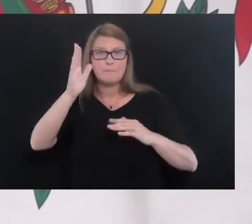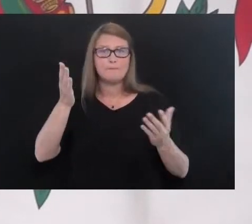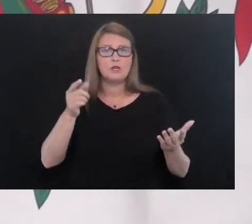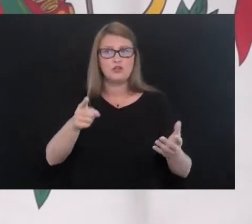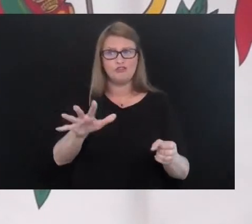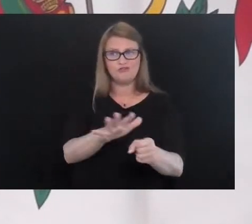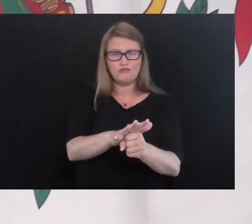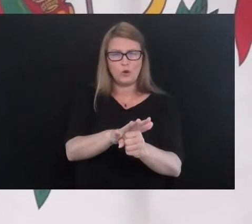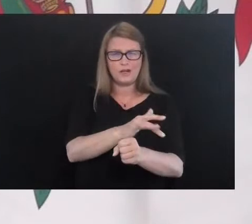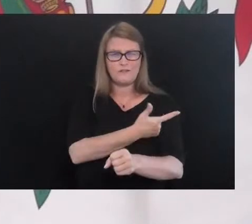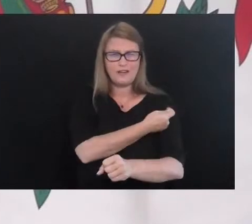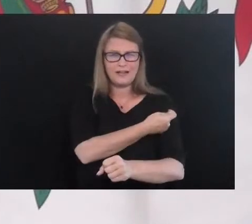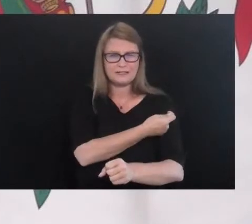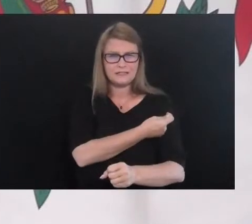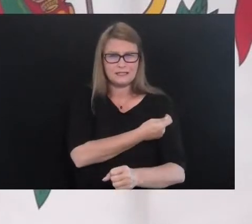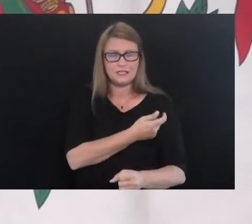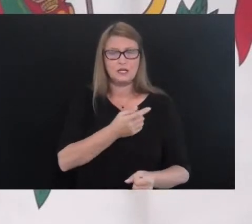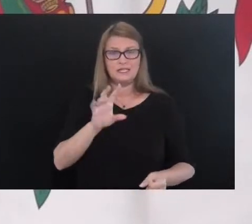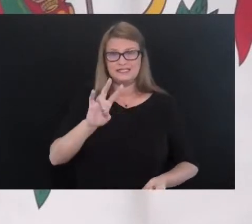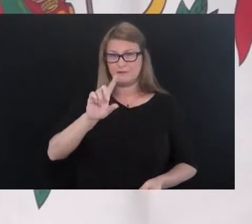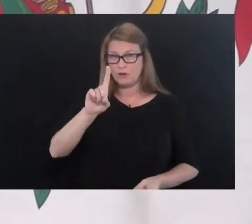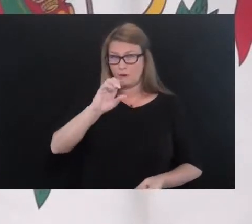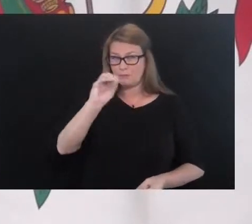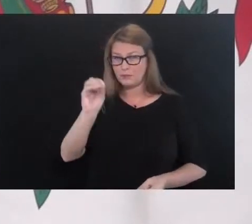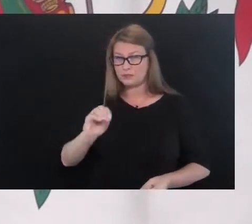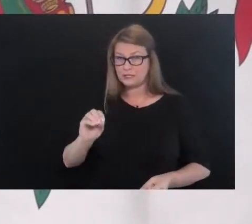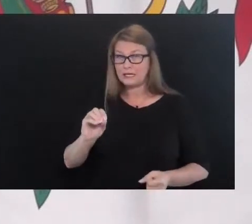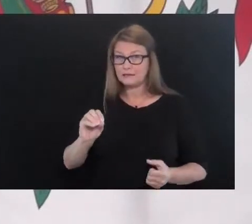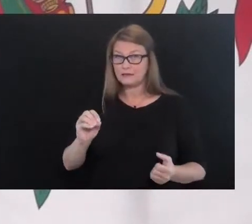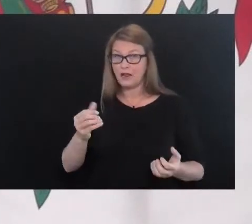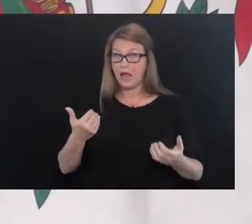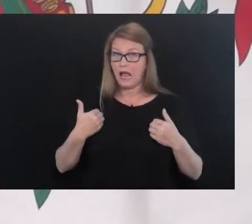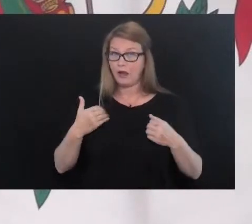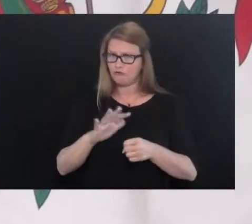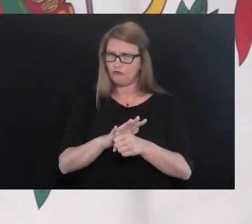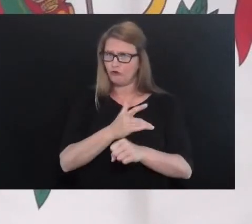vaccinated, 71% of you are fully vaccinated today.